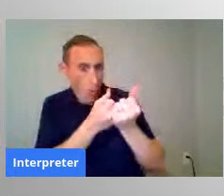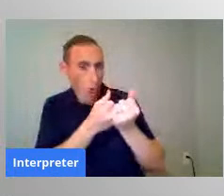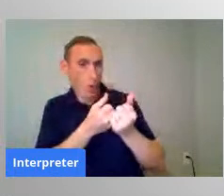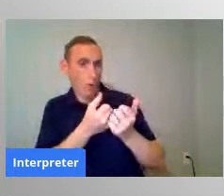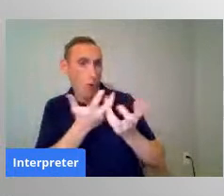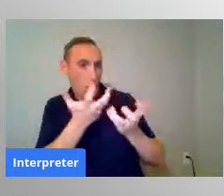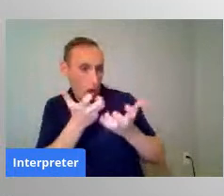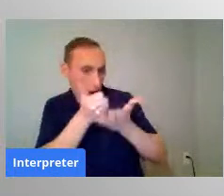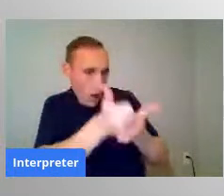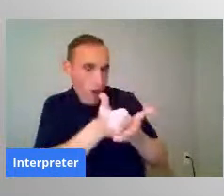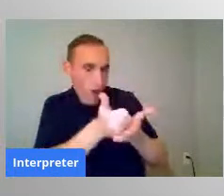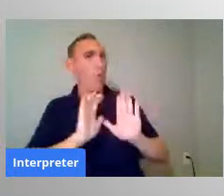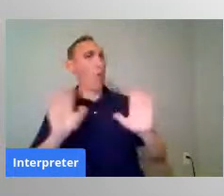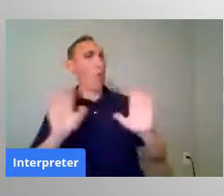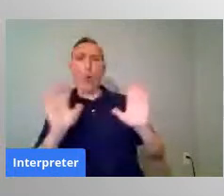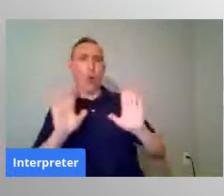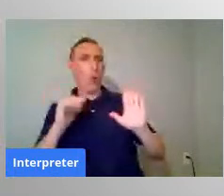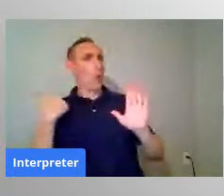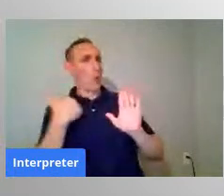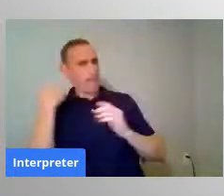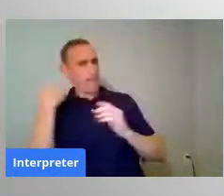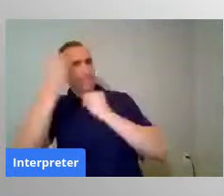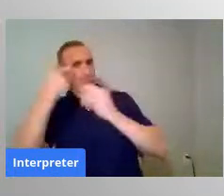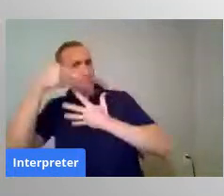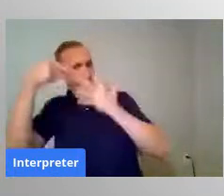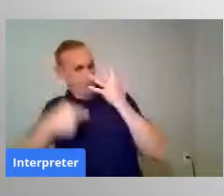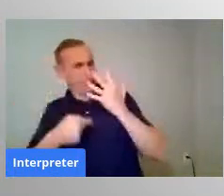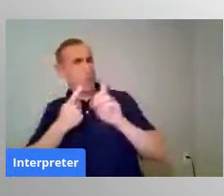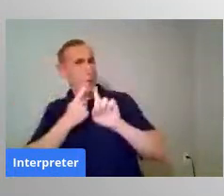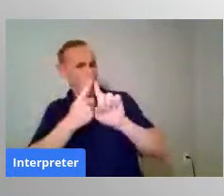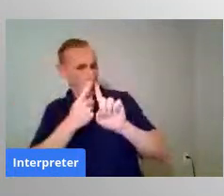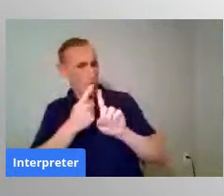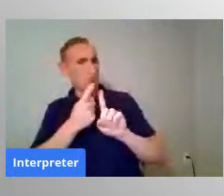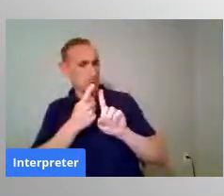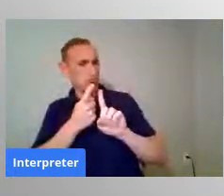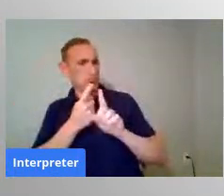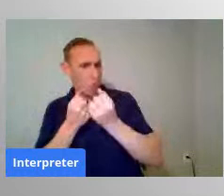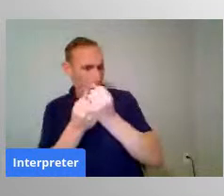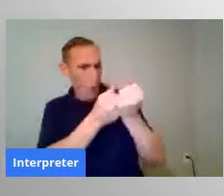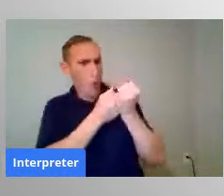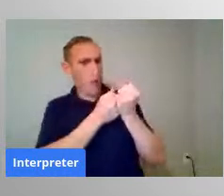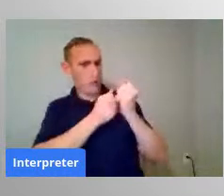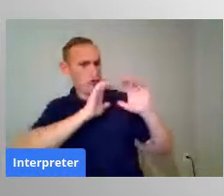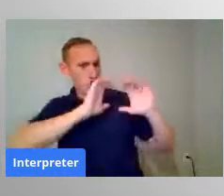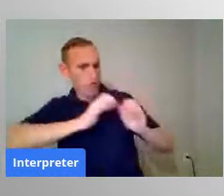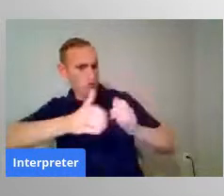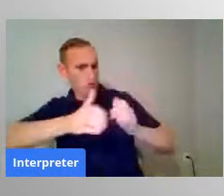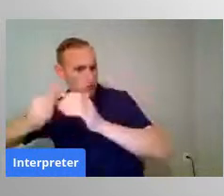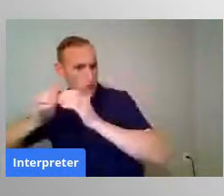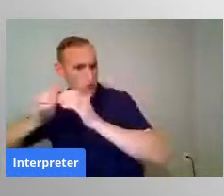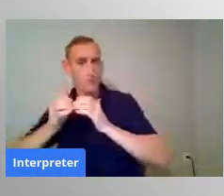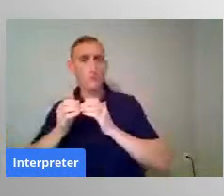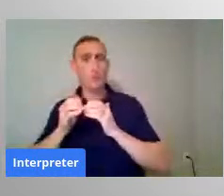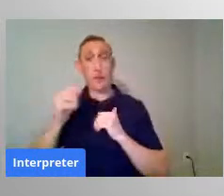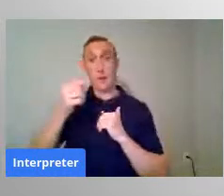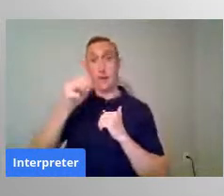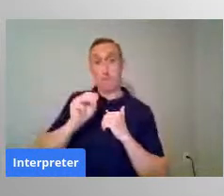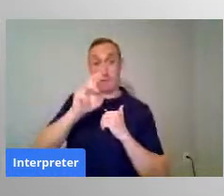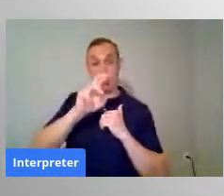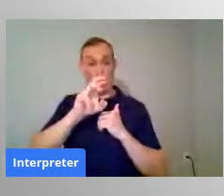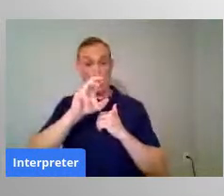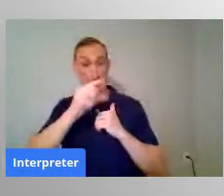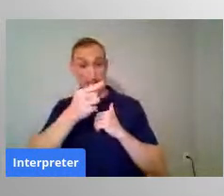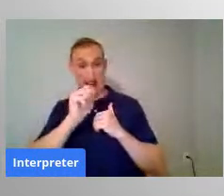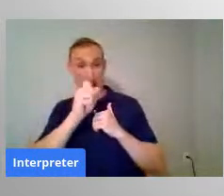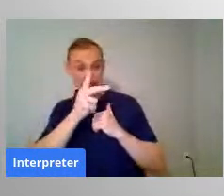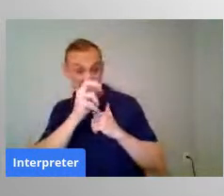communication to specifically name groups. And I know Mr. Gaskins had worked to have some of that conversation about when we were looking at